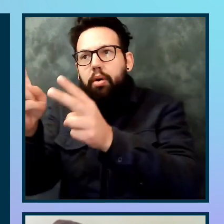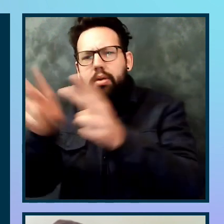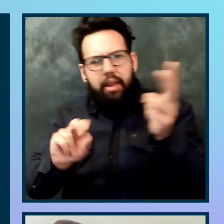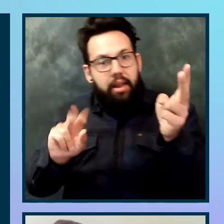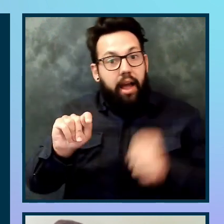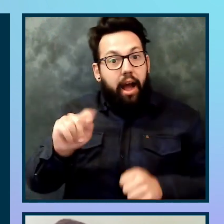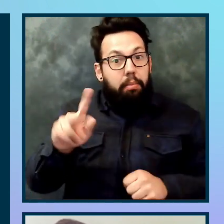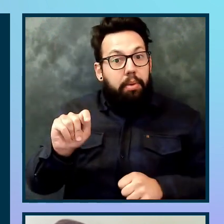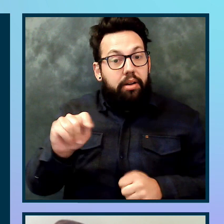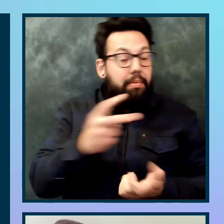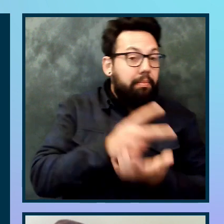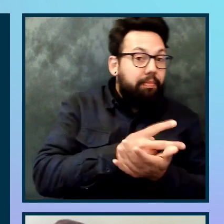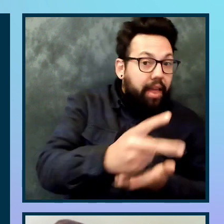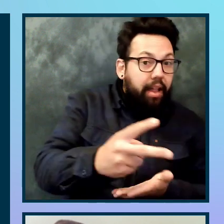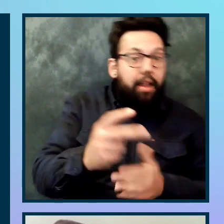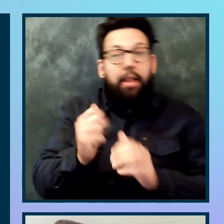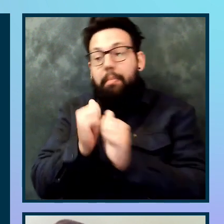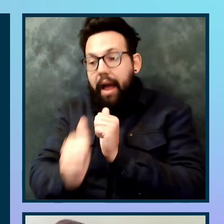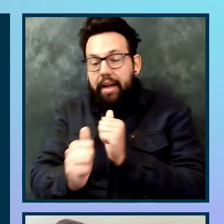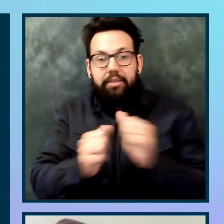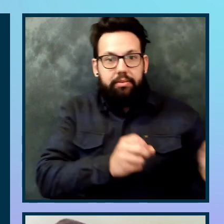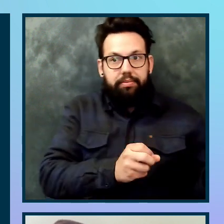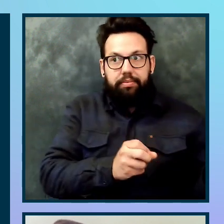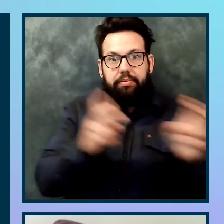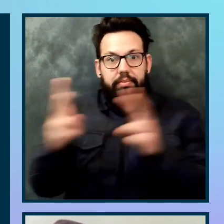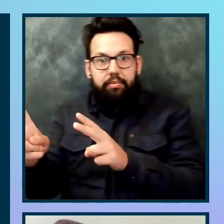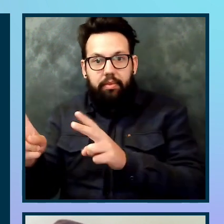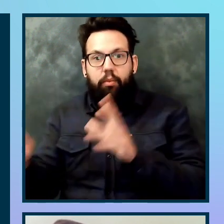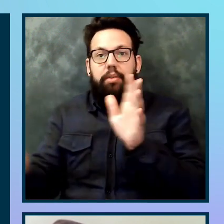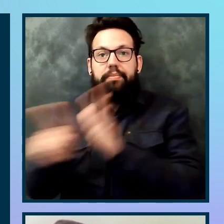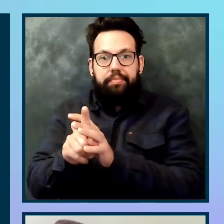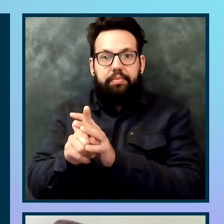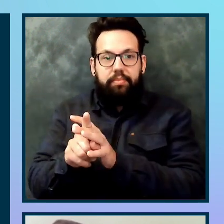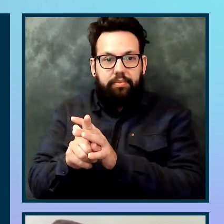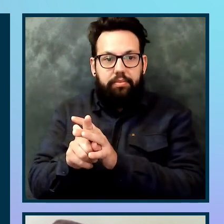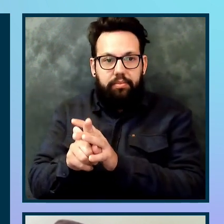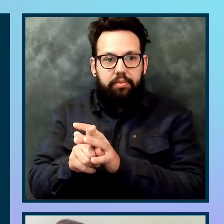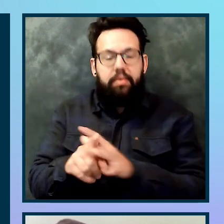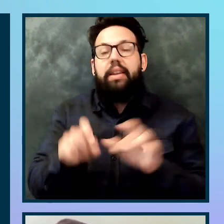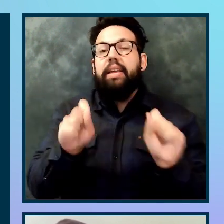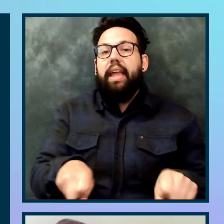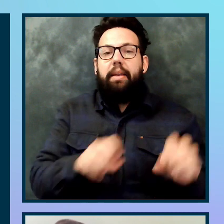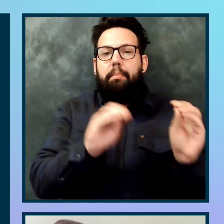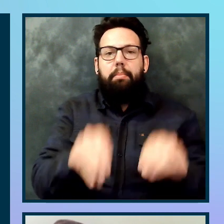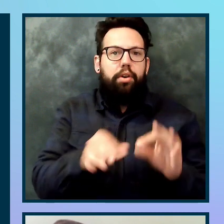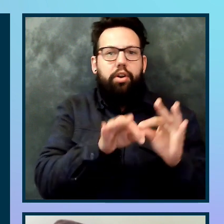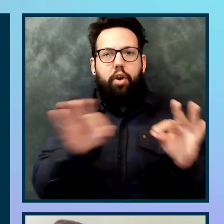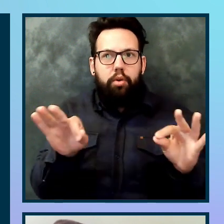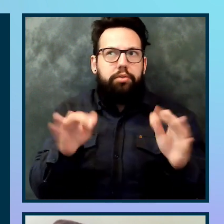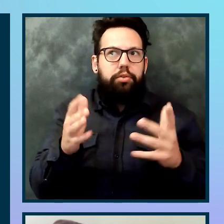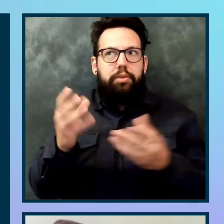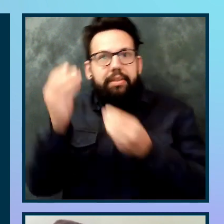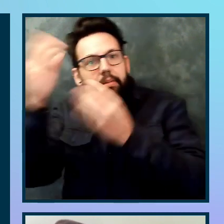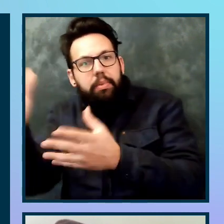and we correspond the element of the output element to an input using the for attribute. So that happens here. We